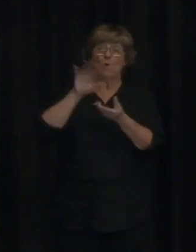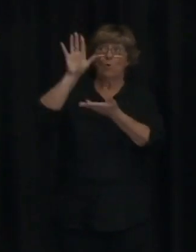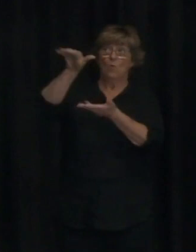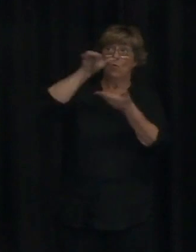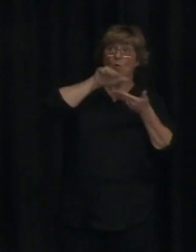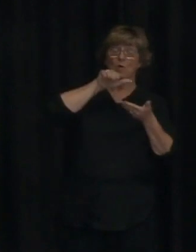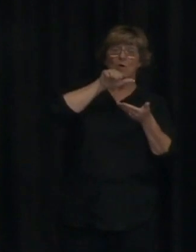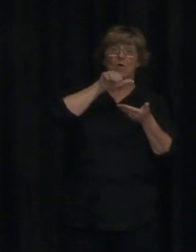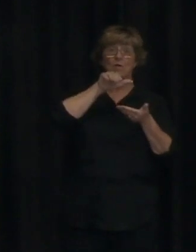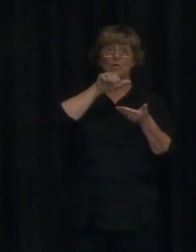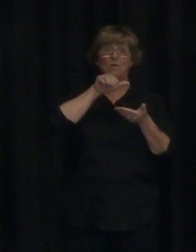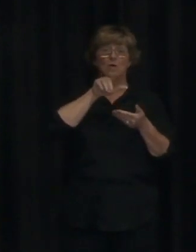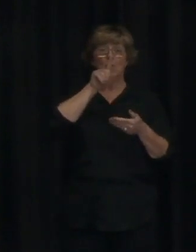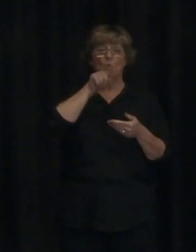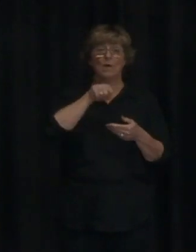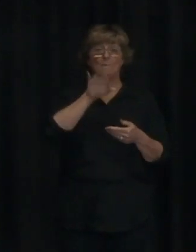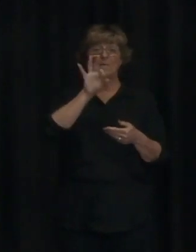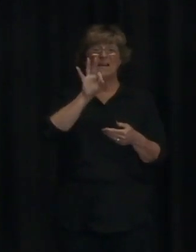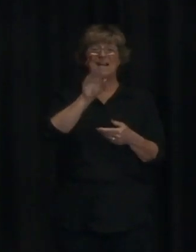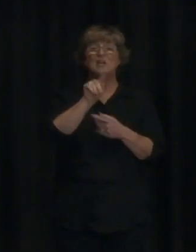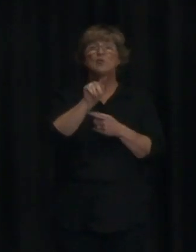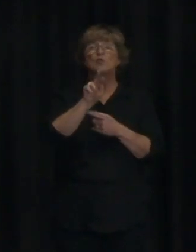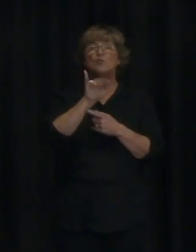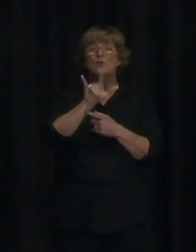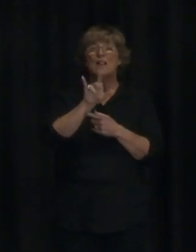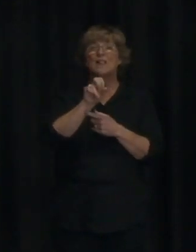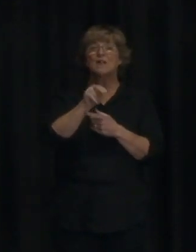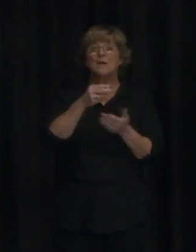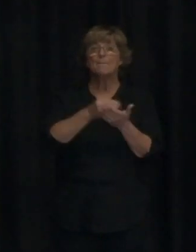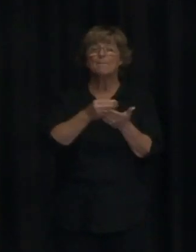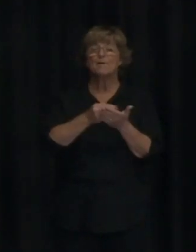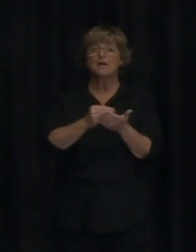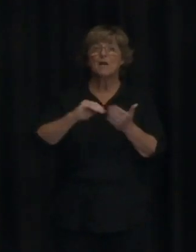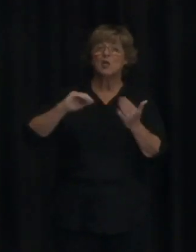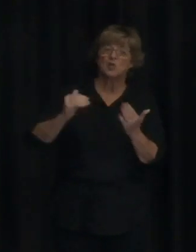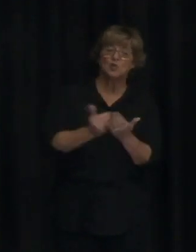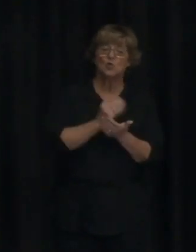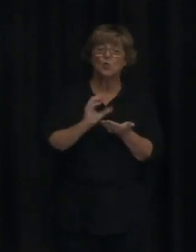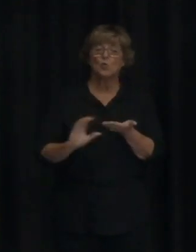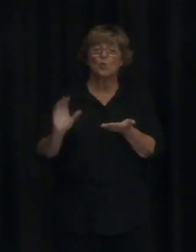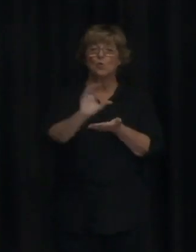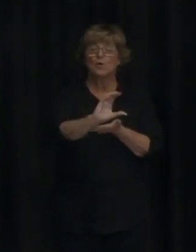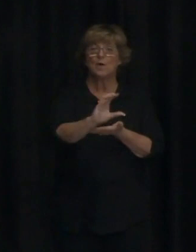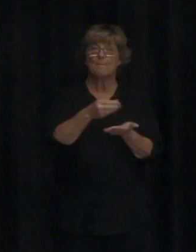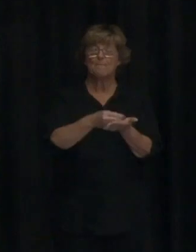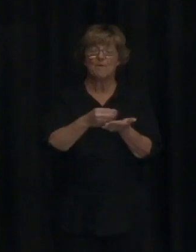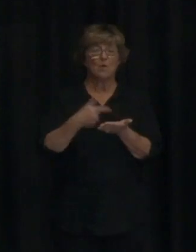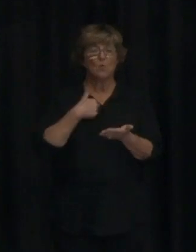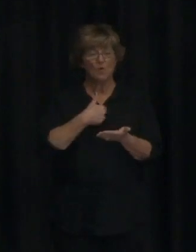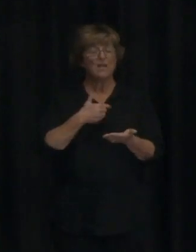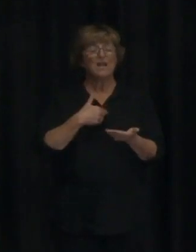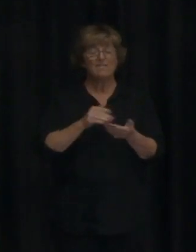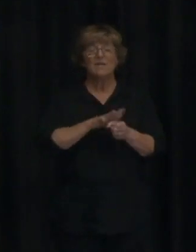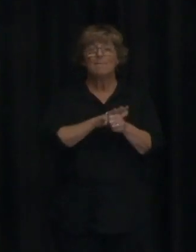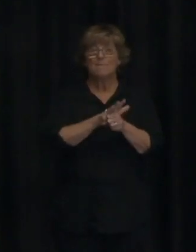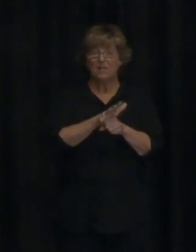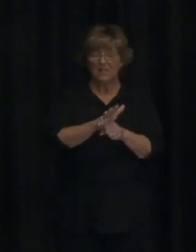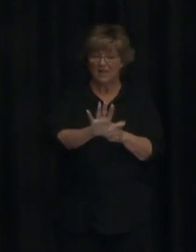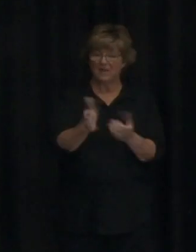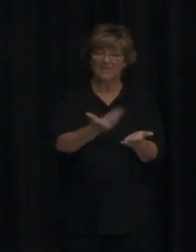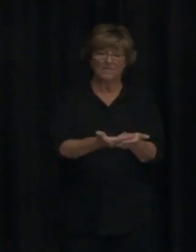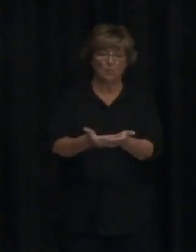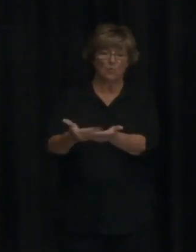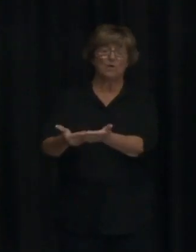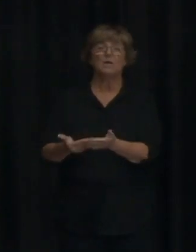what becomes of the $1.9 trillion new stimulus. So we have resources that will allow us